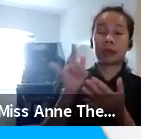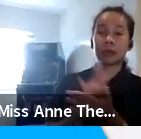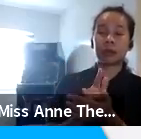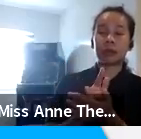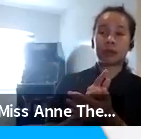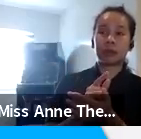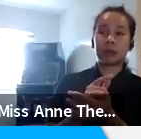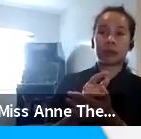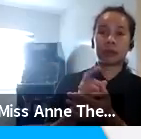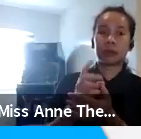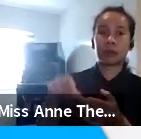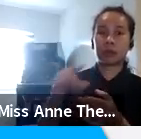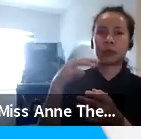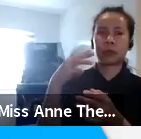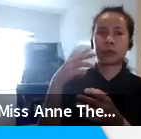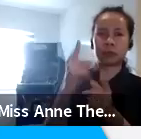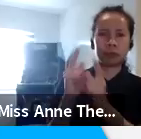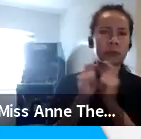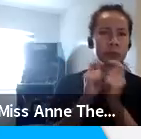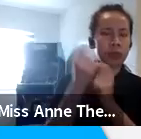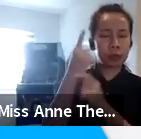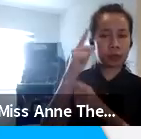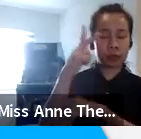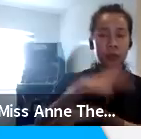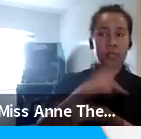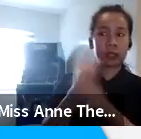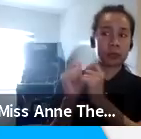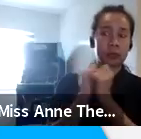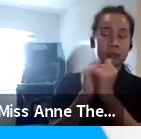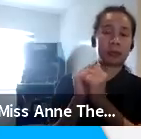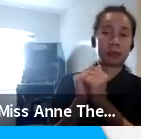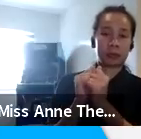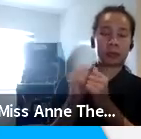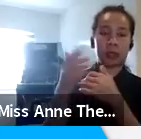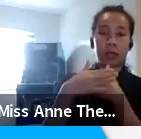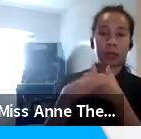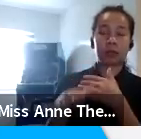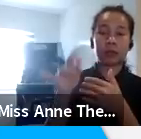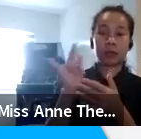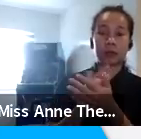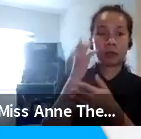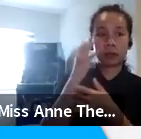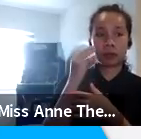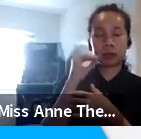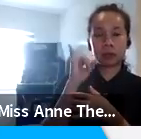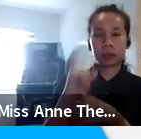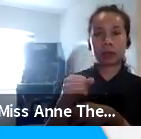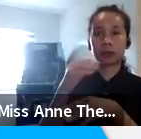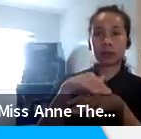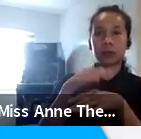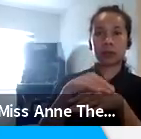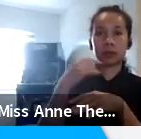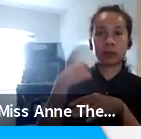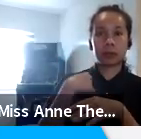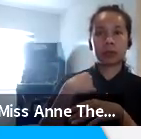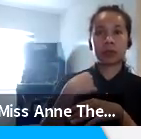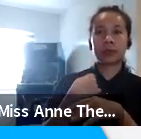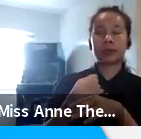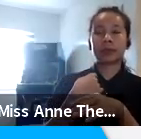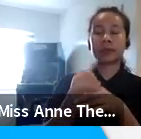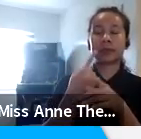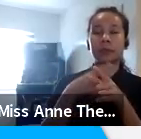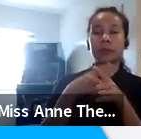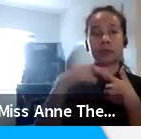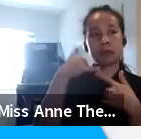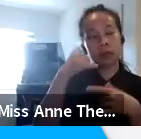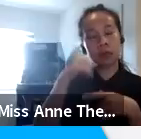together for 3 days, I think. After that encounter, she contacted me after a week. She's actually